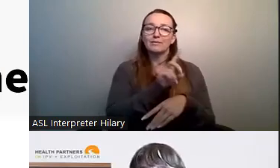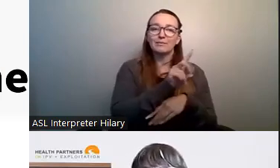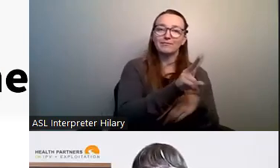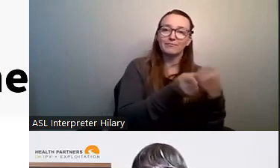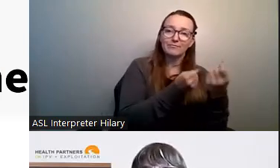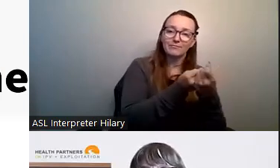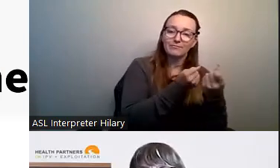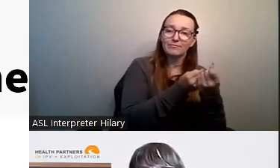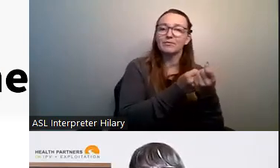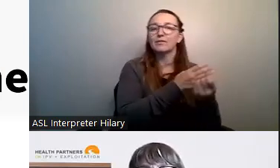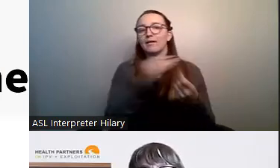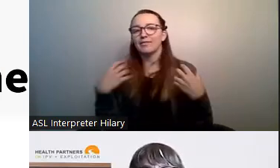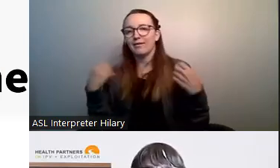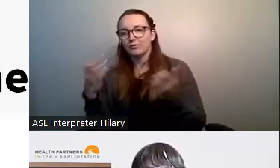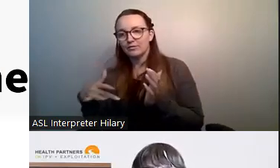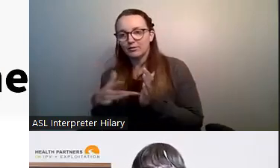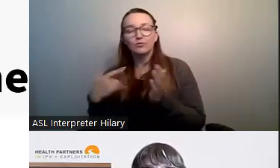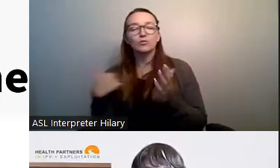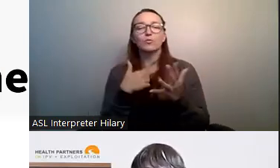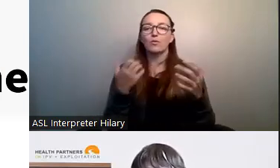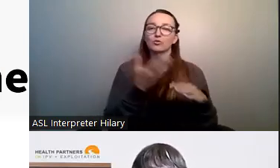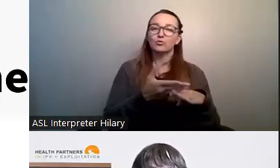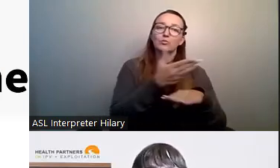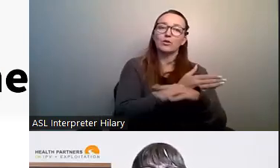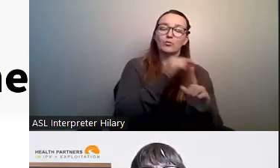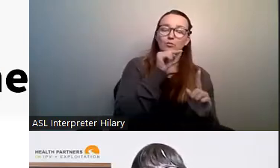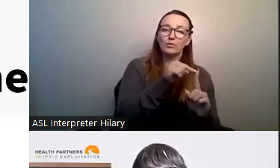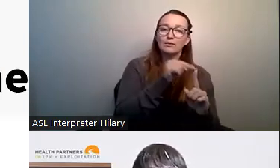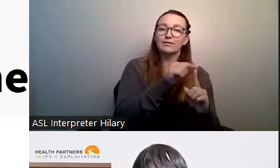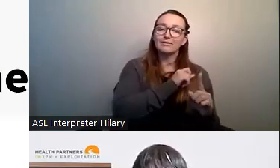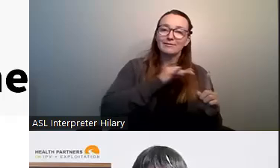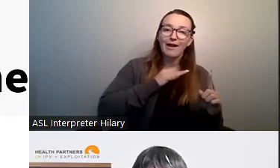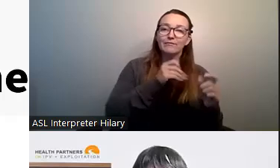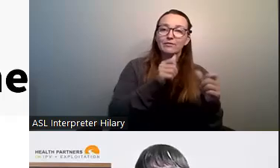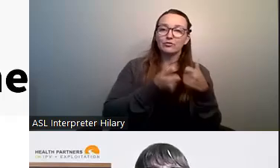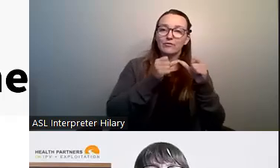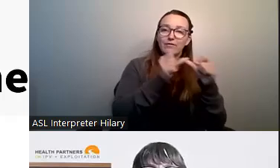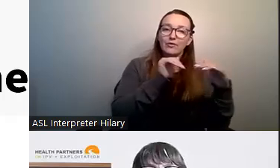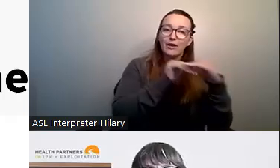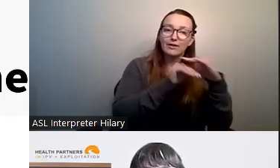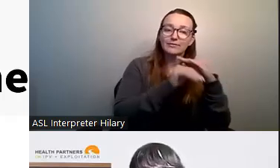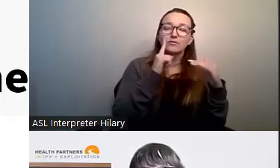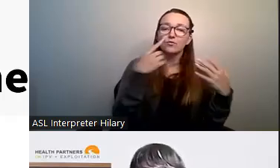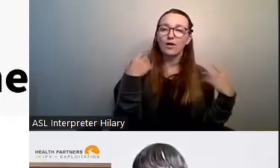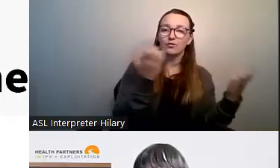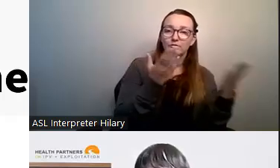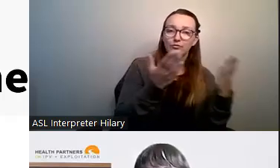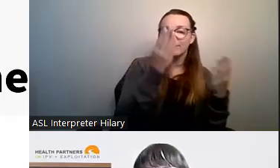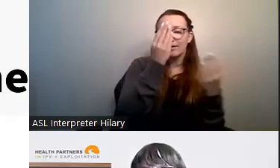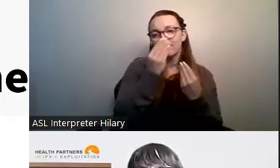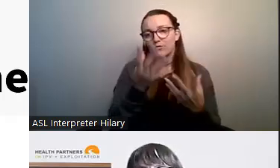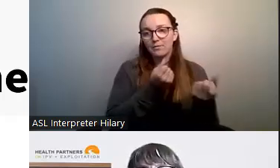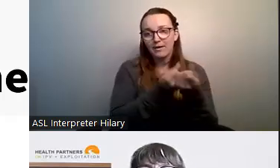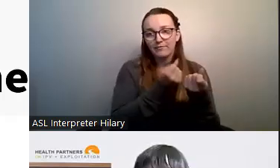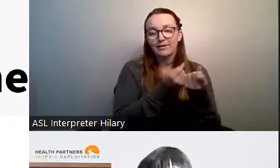advocacy side, we want to increase survivor and staff access to health services and inform advocates about what health